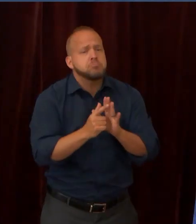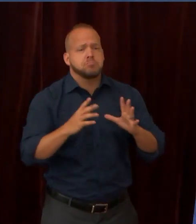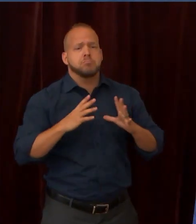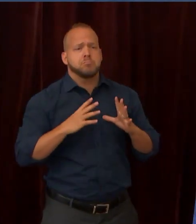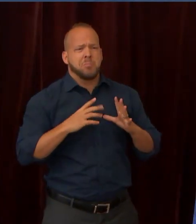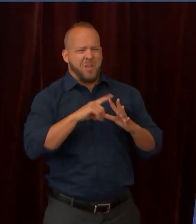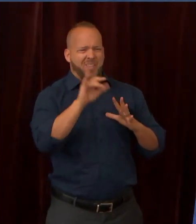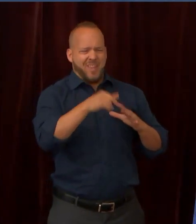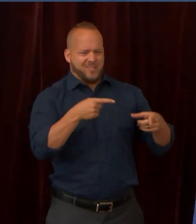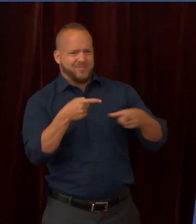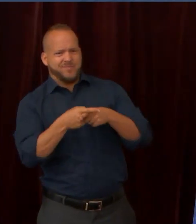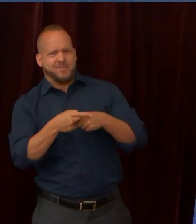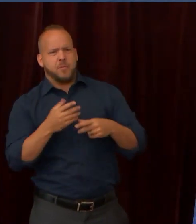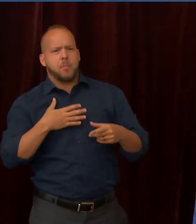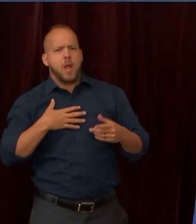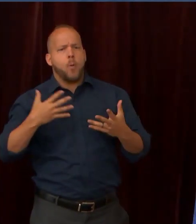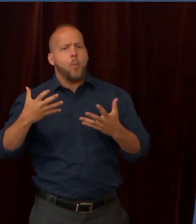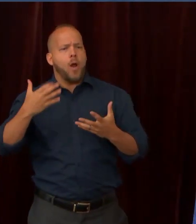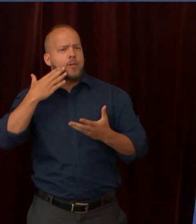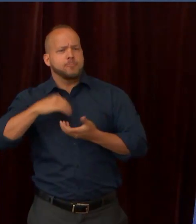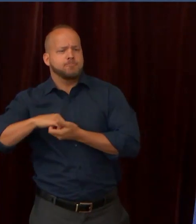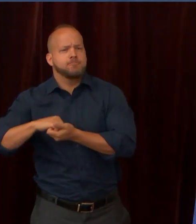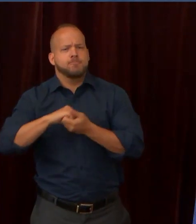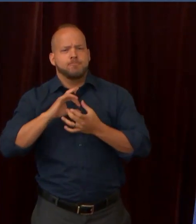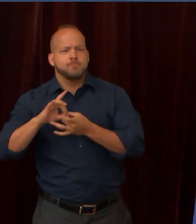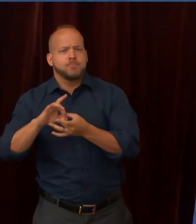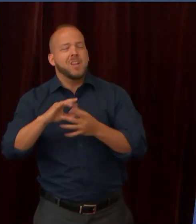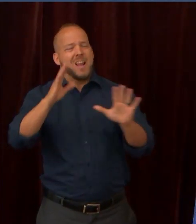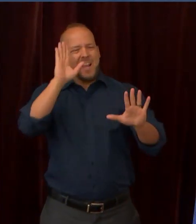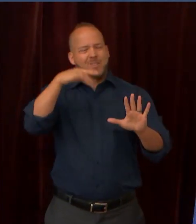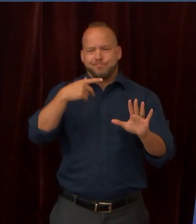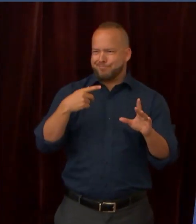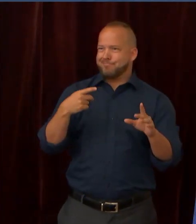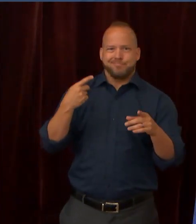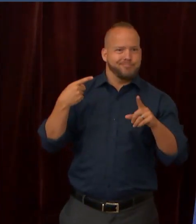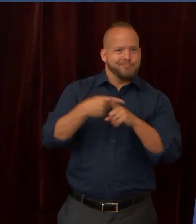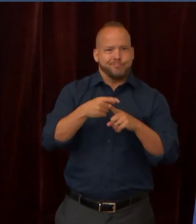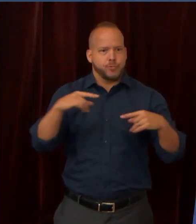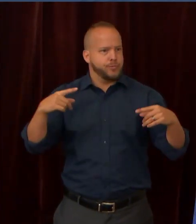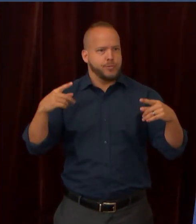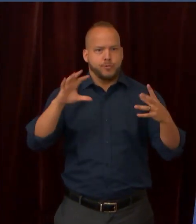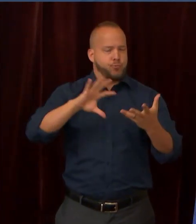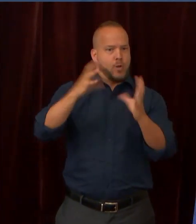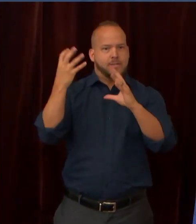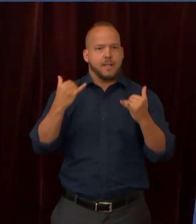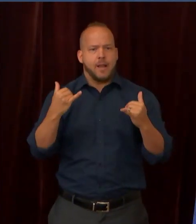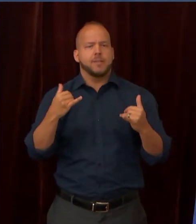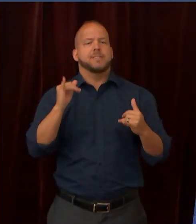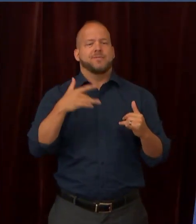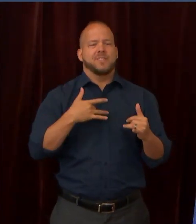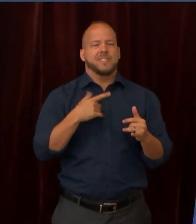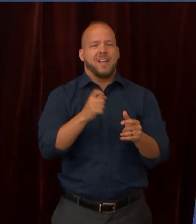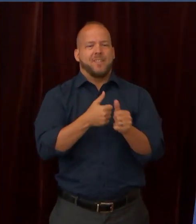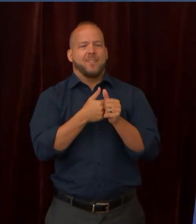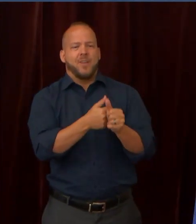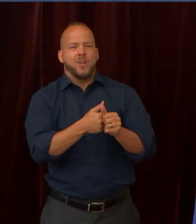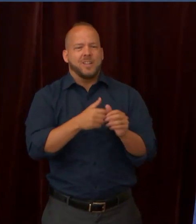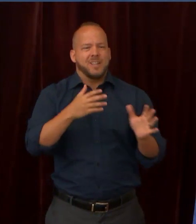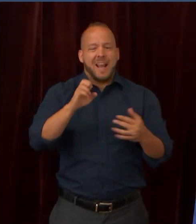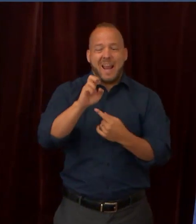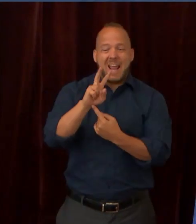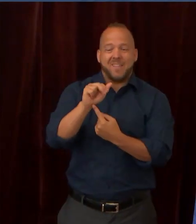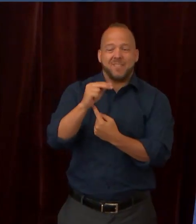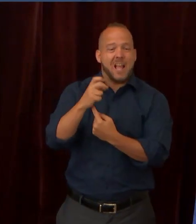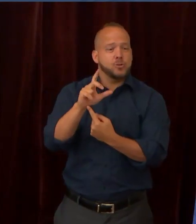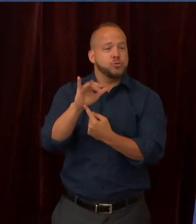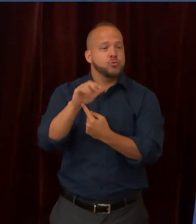Washington, serving in the Evangelical Lutheran Church in America, partnering with over 300 congregations, we continue to